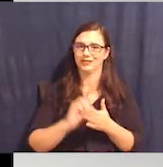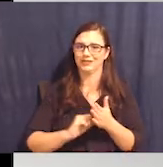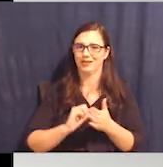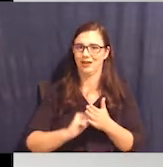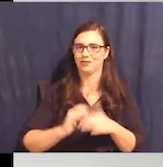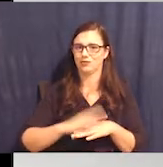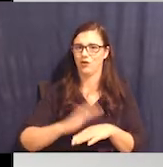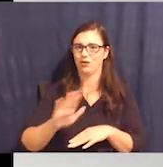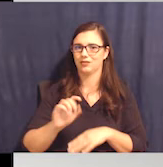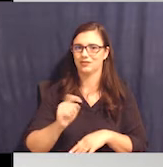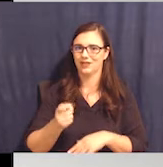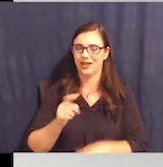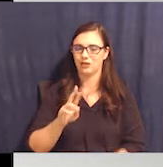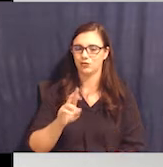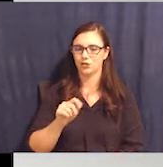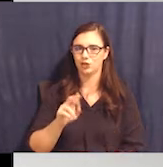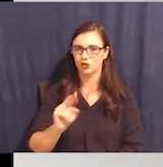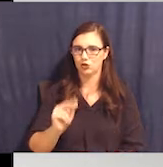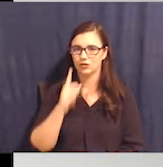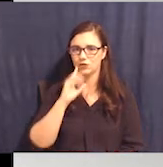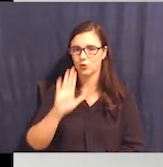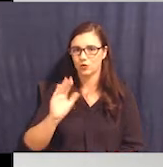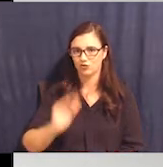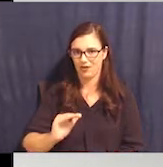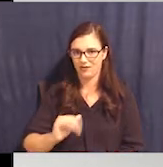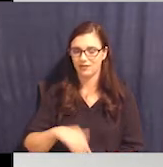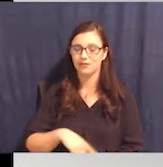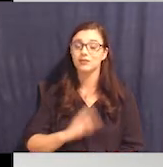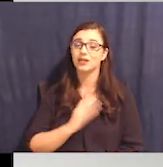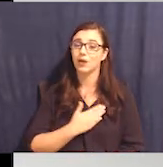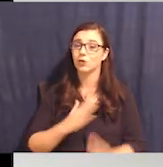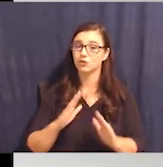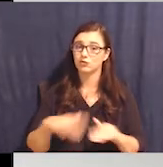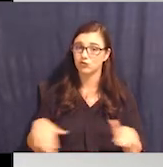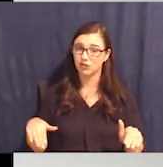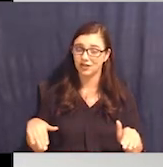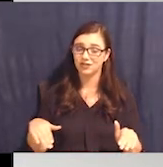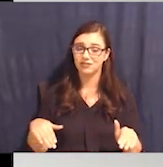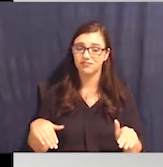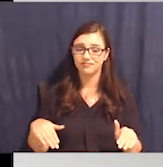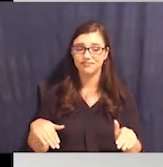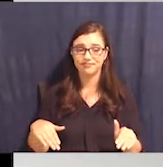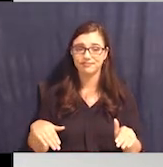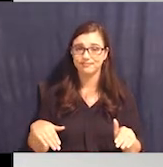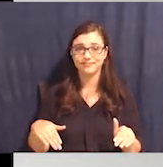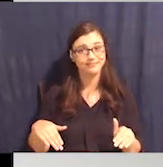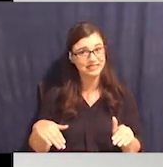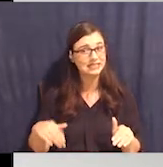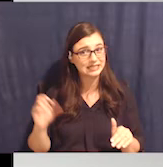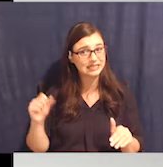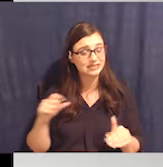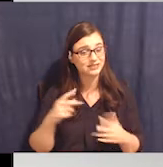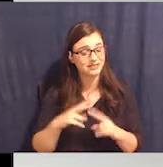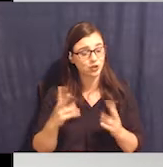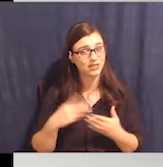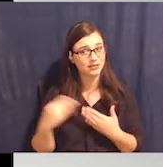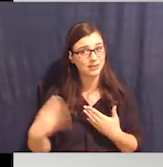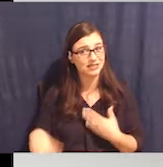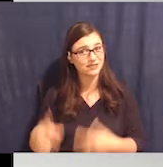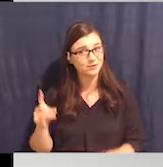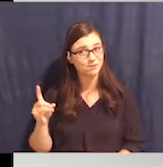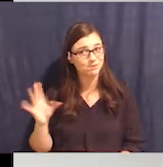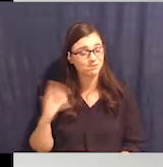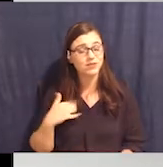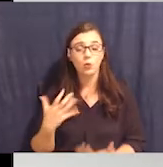be deductible on your tax return for your child. And our children turn out to be very expensive. I